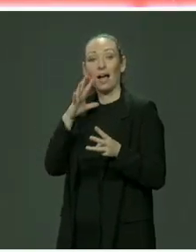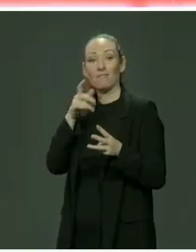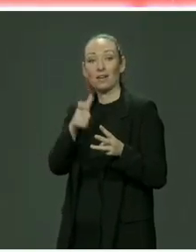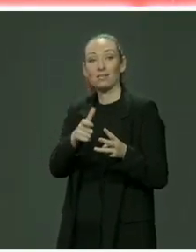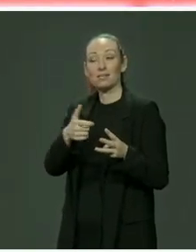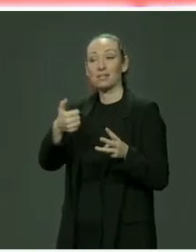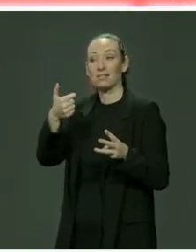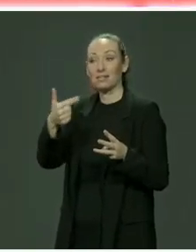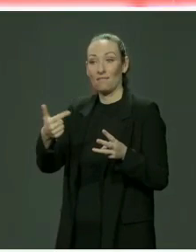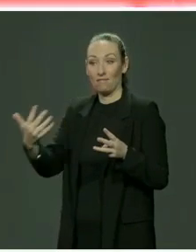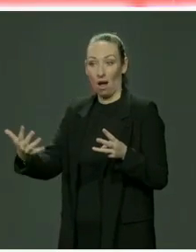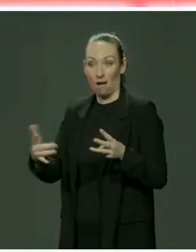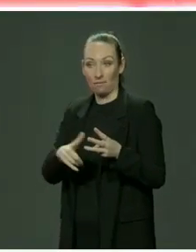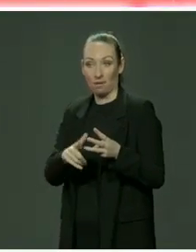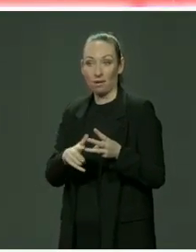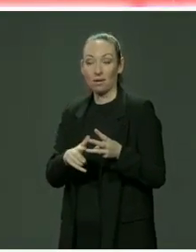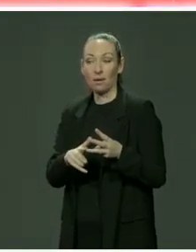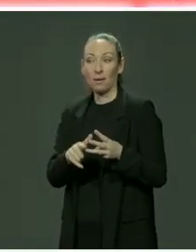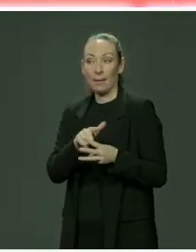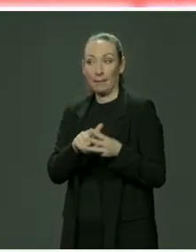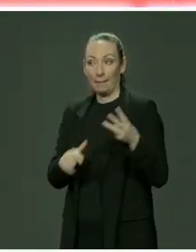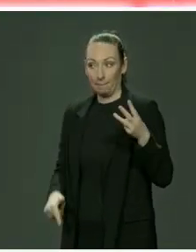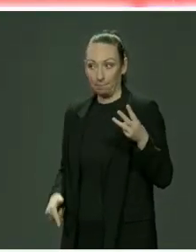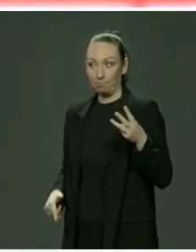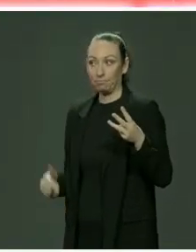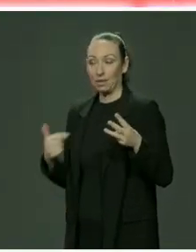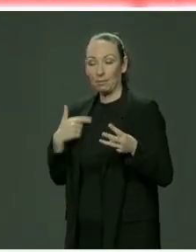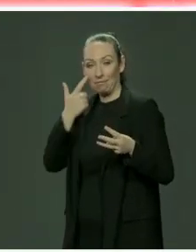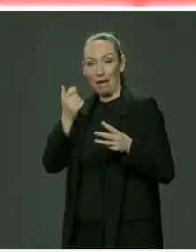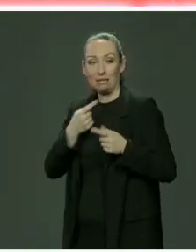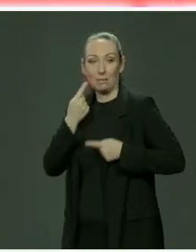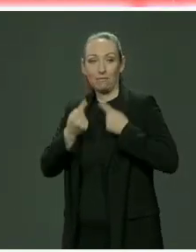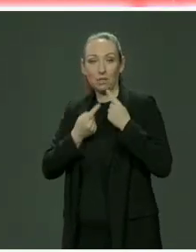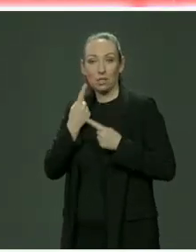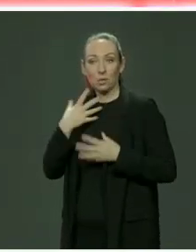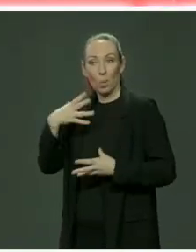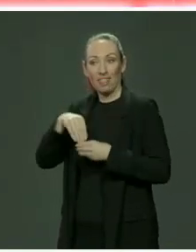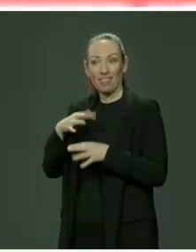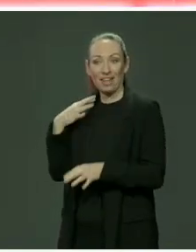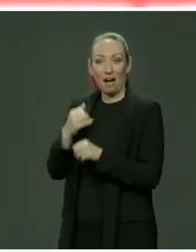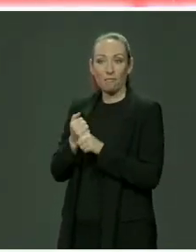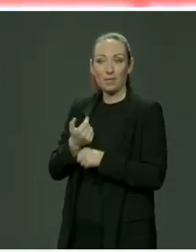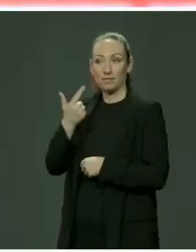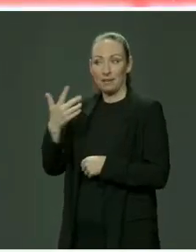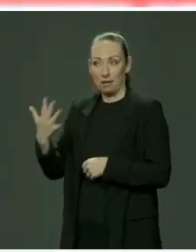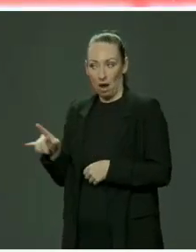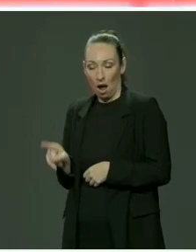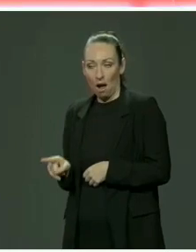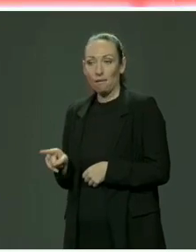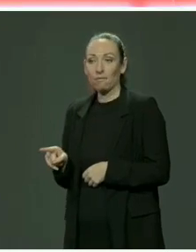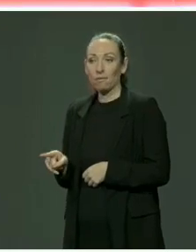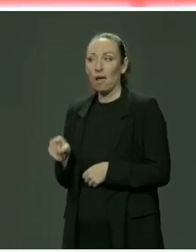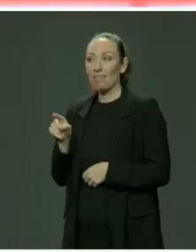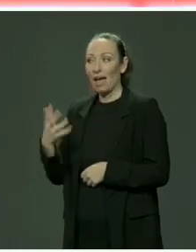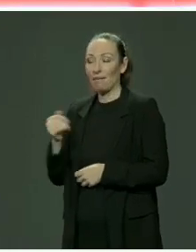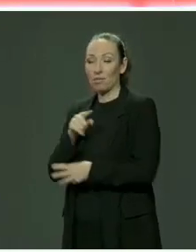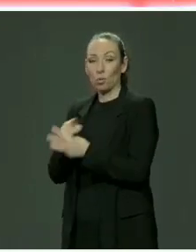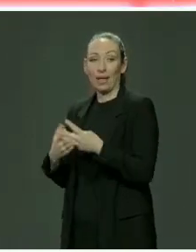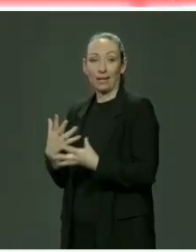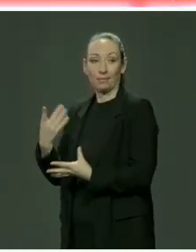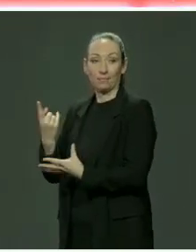I've come across some information within the governance ESG of 75. This comprises 3